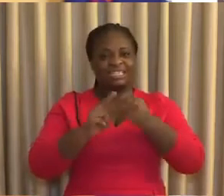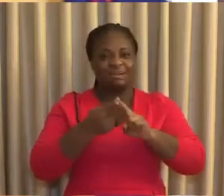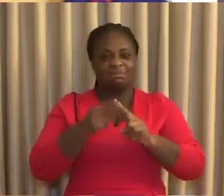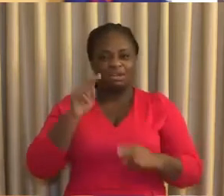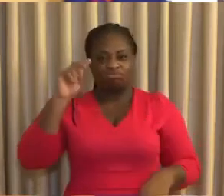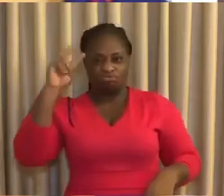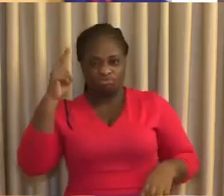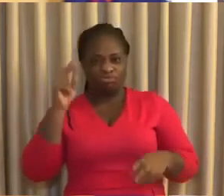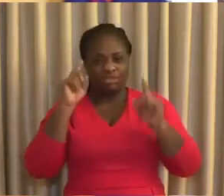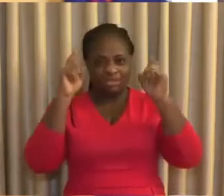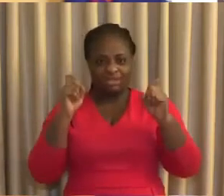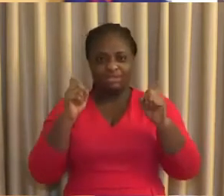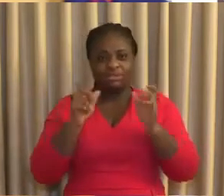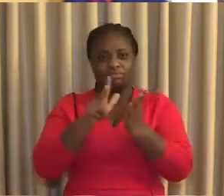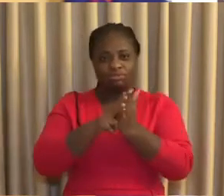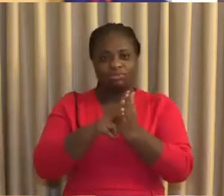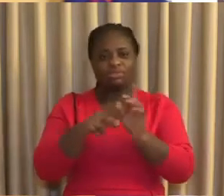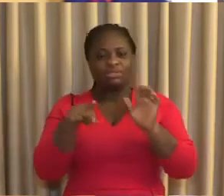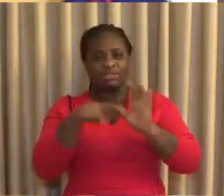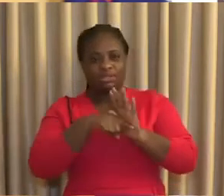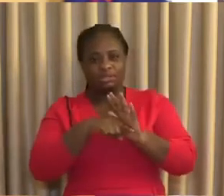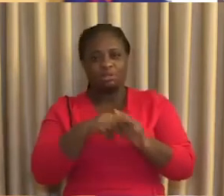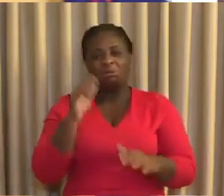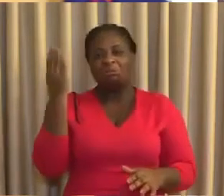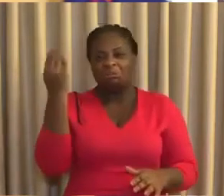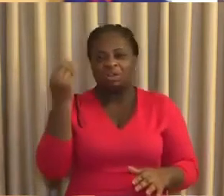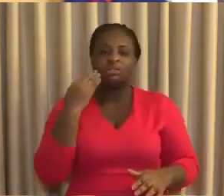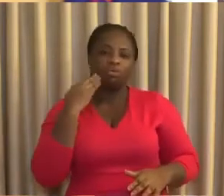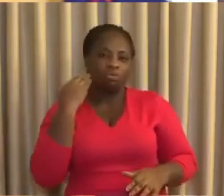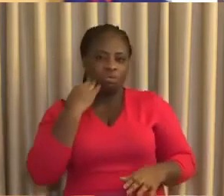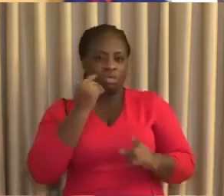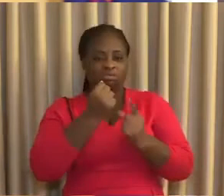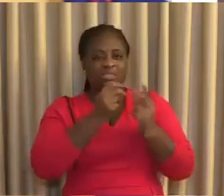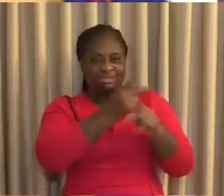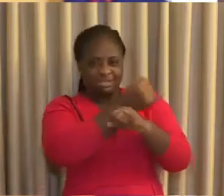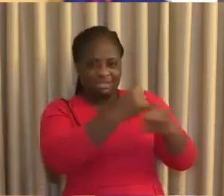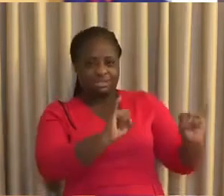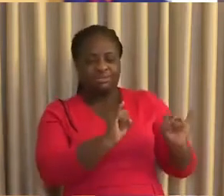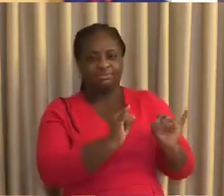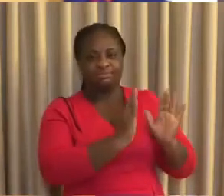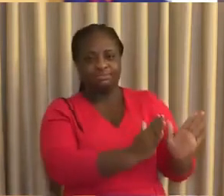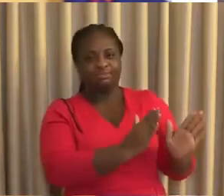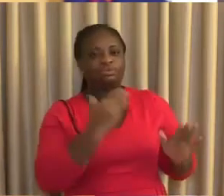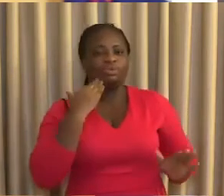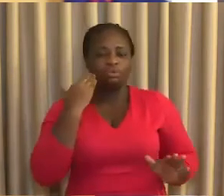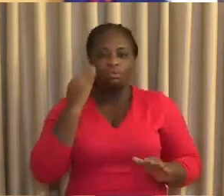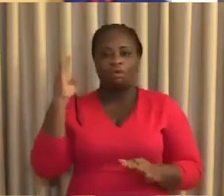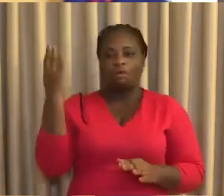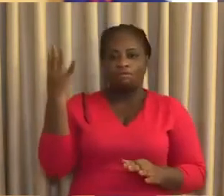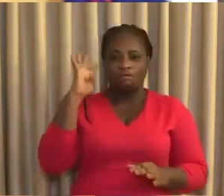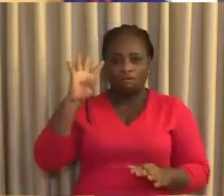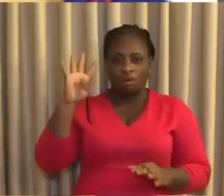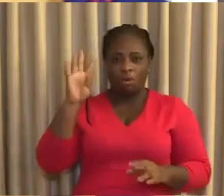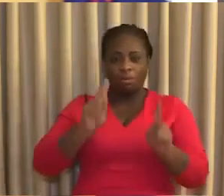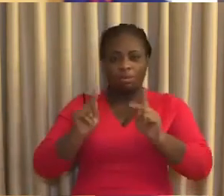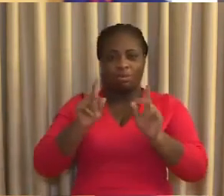negative. 14 of them are being managed at home in self-isolation. 4 persons who were